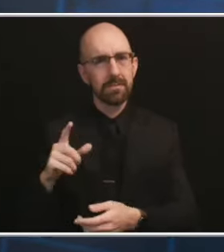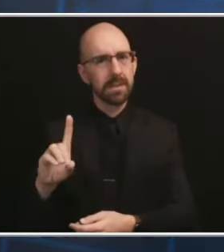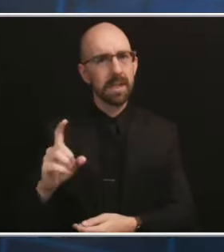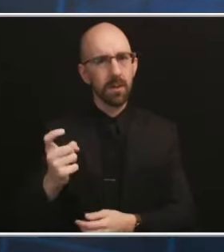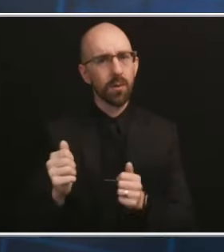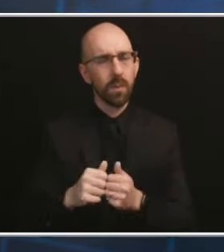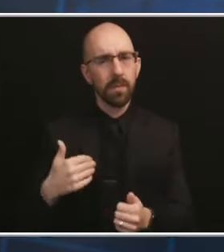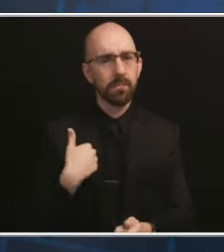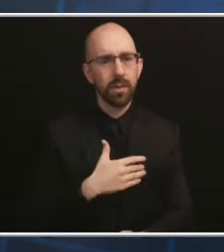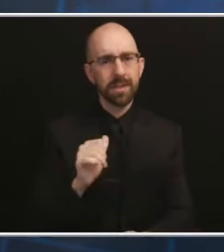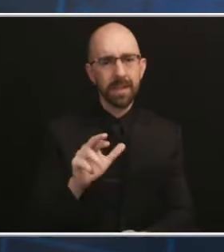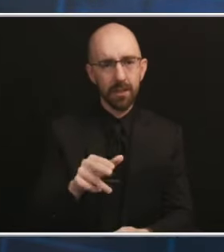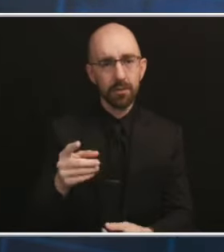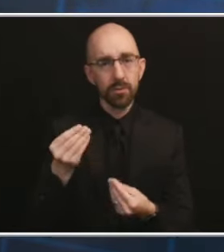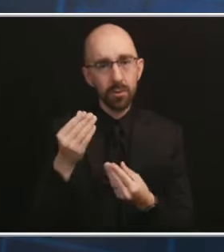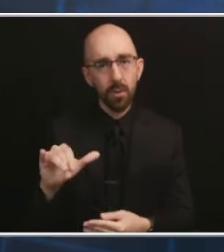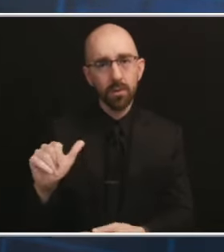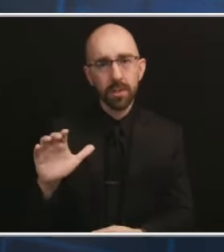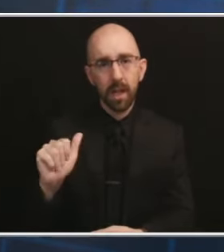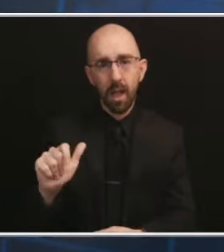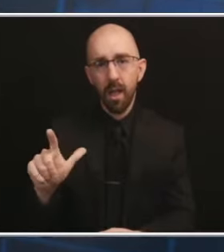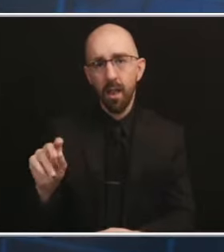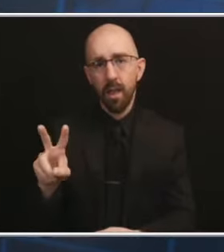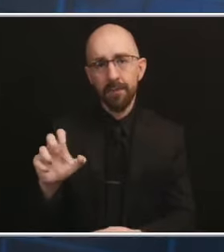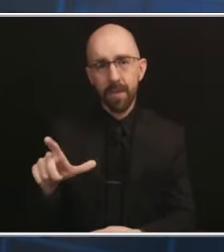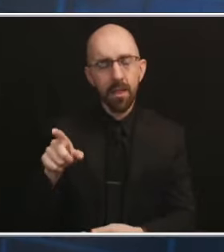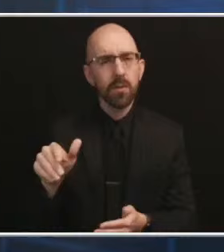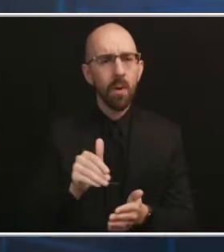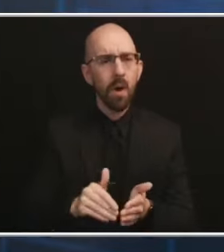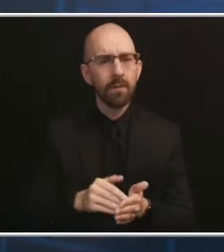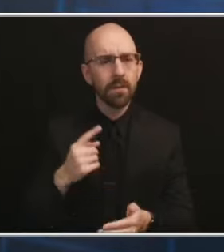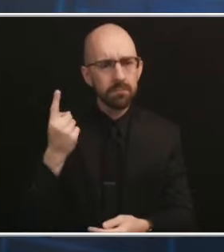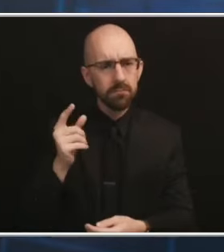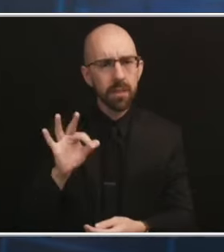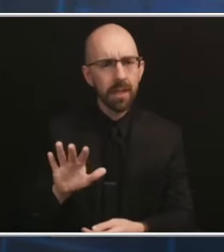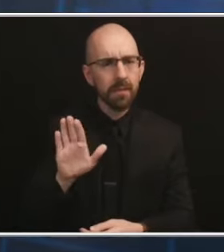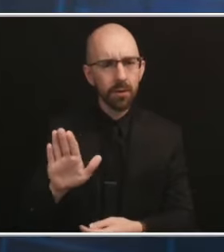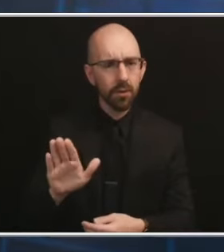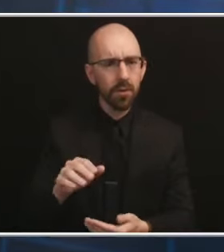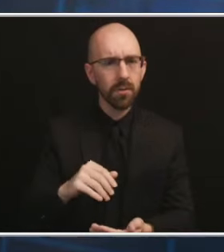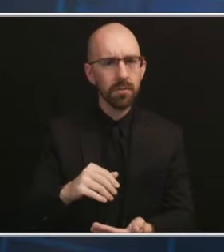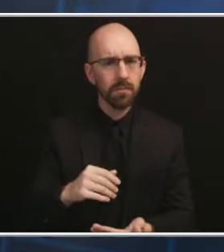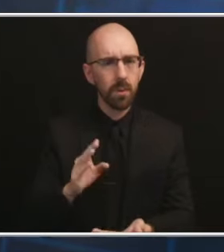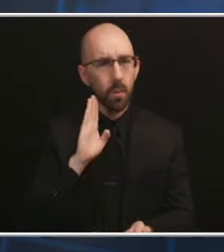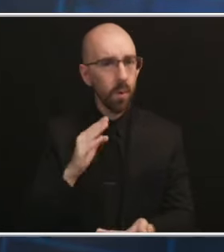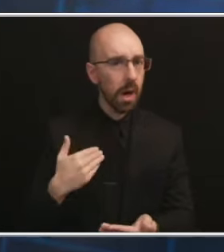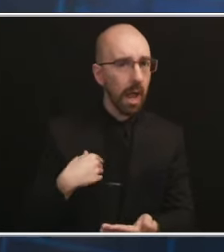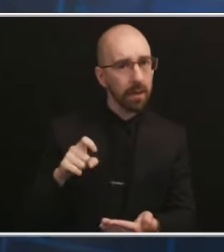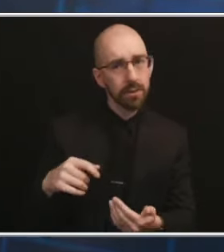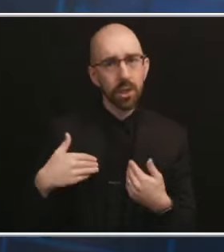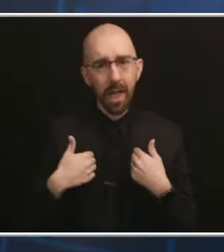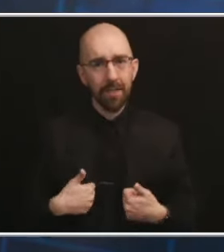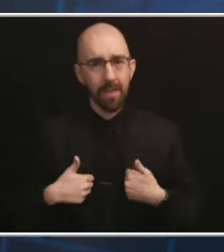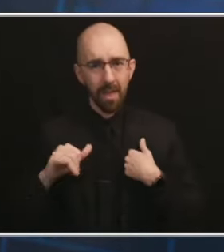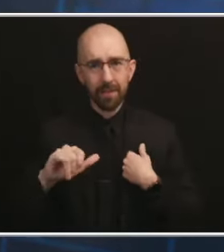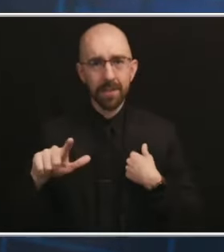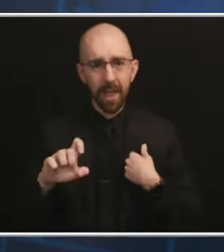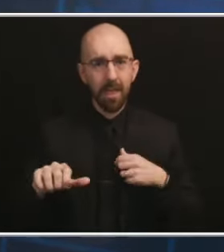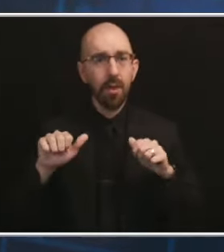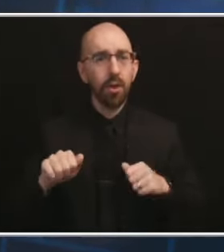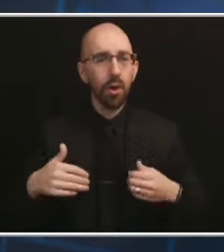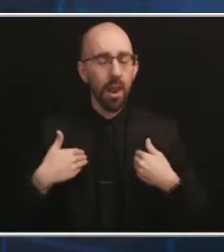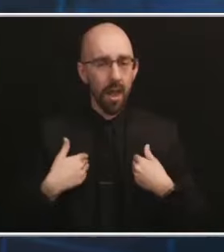told Jessica Lavelle, she often wondered if her woulda, shoulda lifestyle coulda cost her